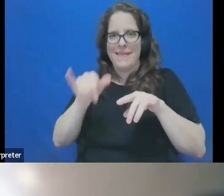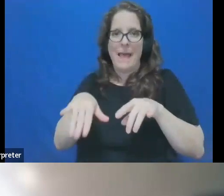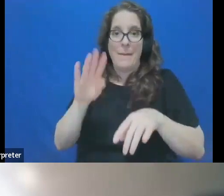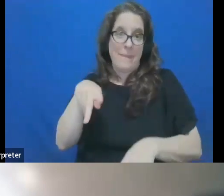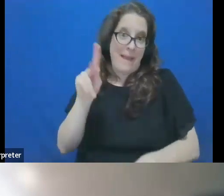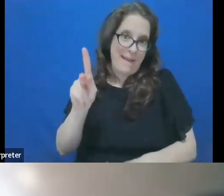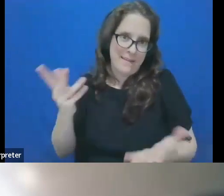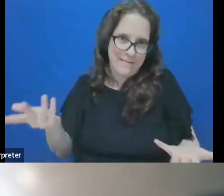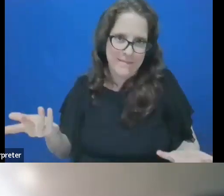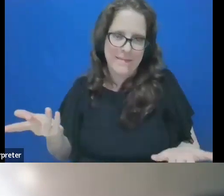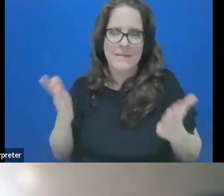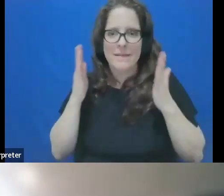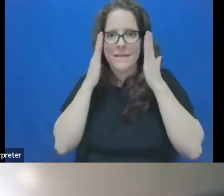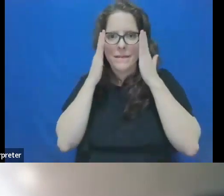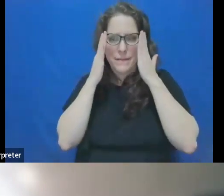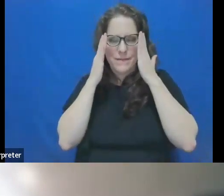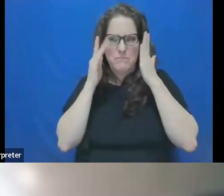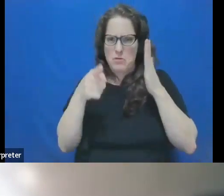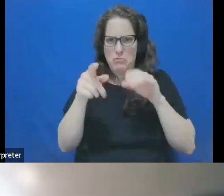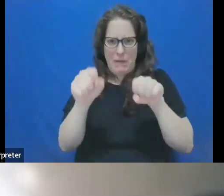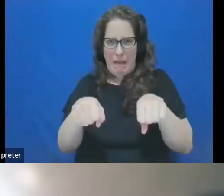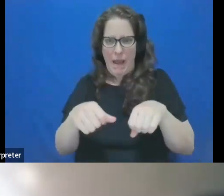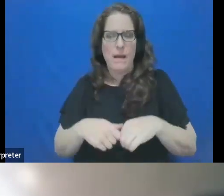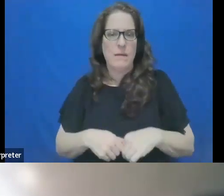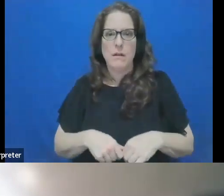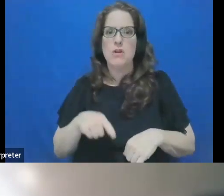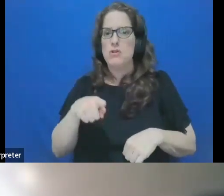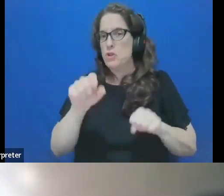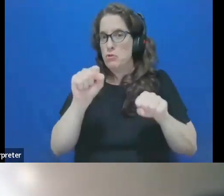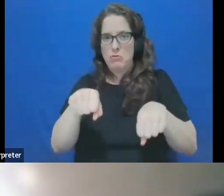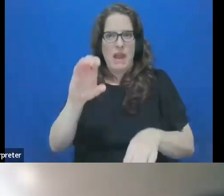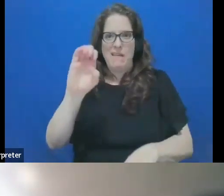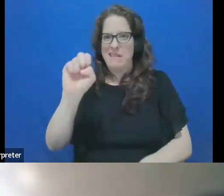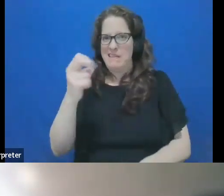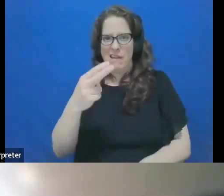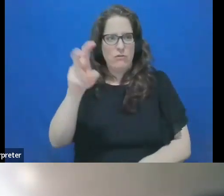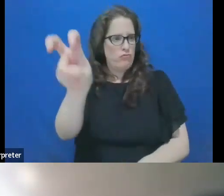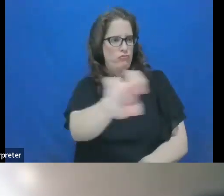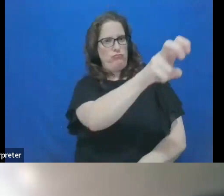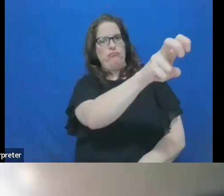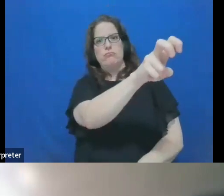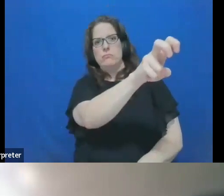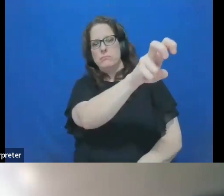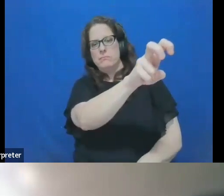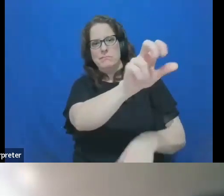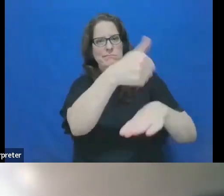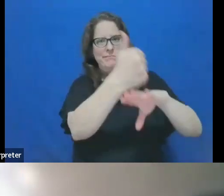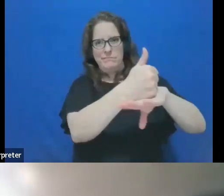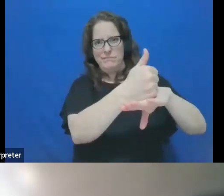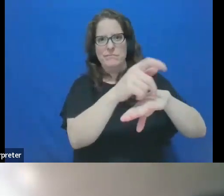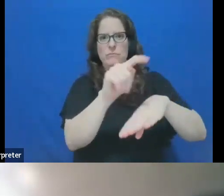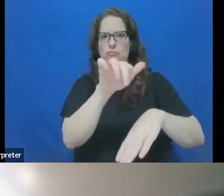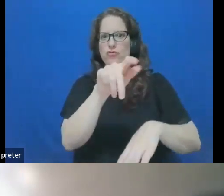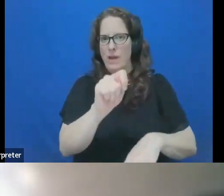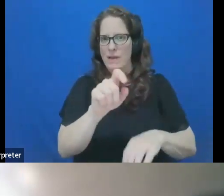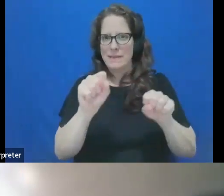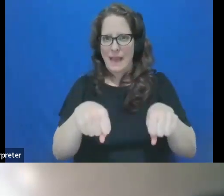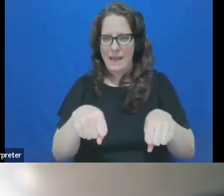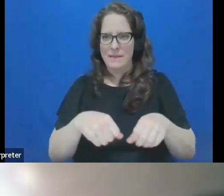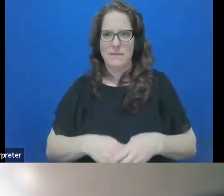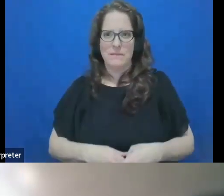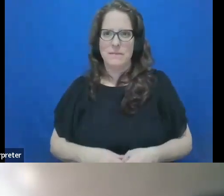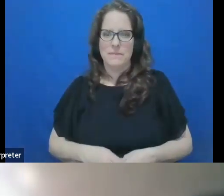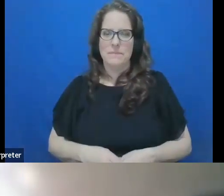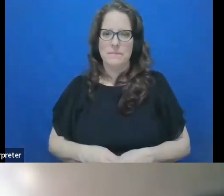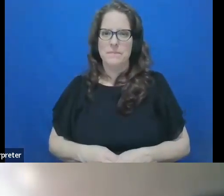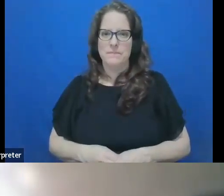done. Like we said, you can have a cash transfer to the trust to fund the